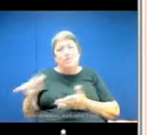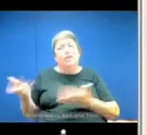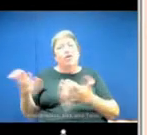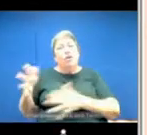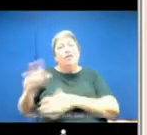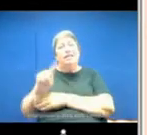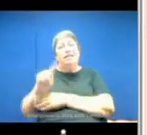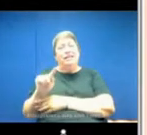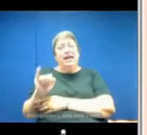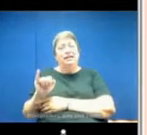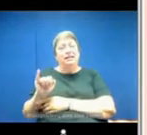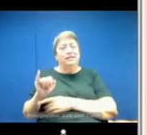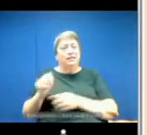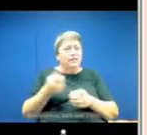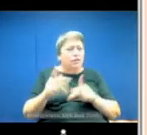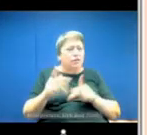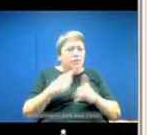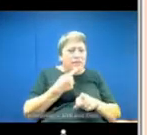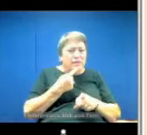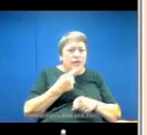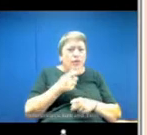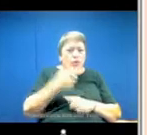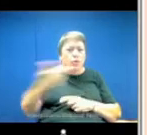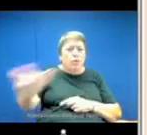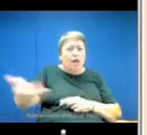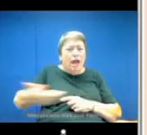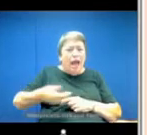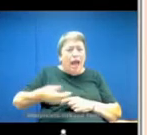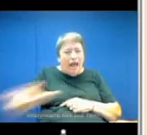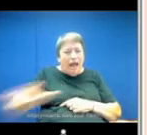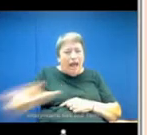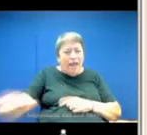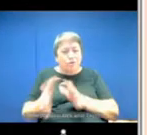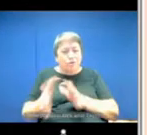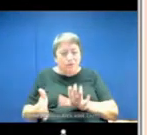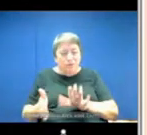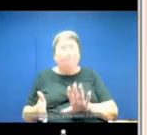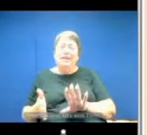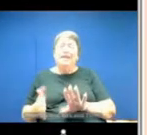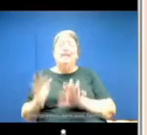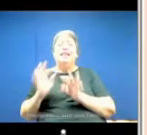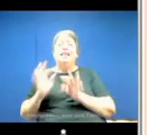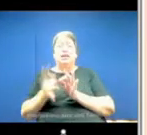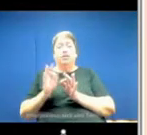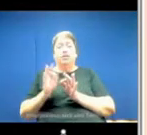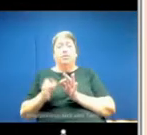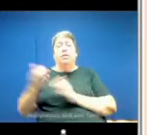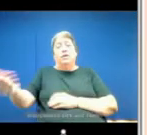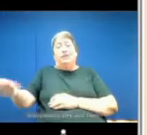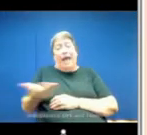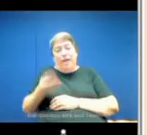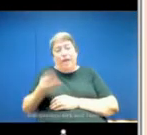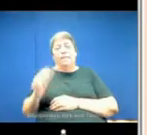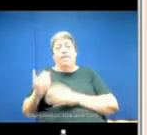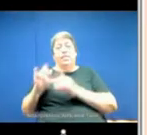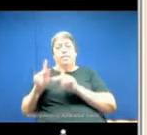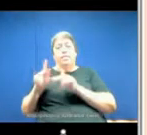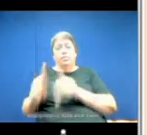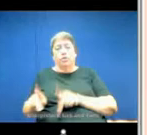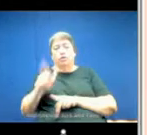Several people have asked who hired the interpreters. The interpreter was hired by the attorney who has a deaf client.